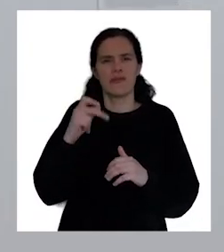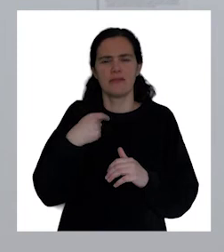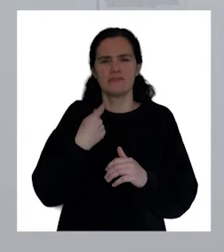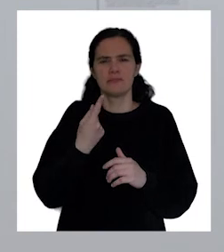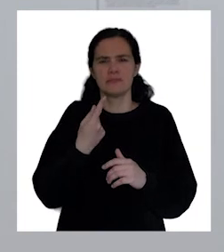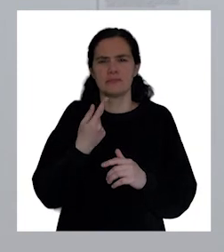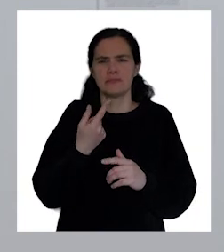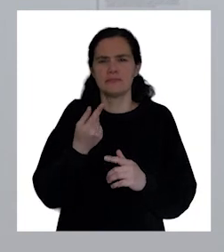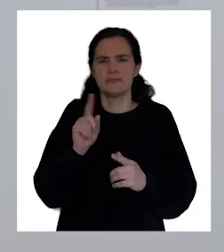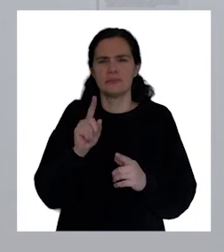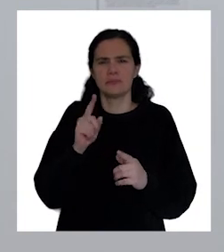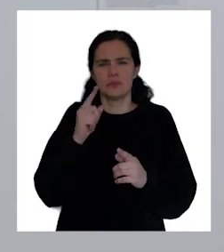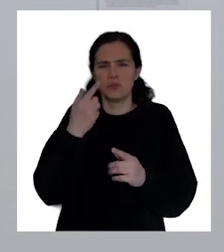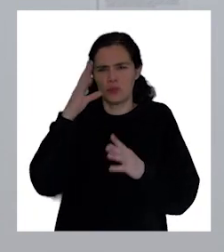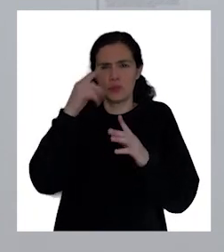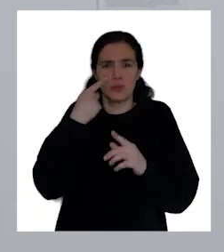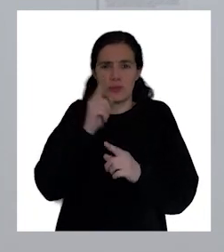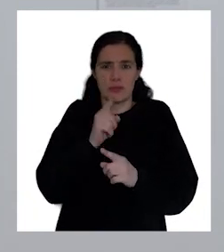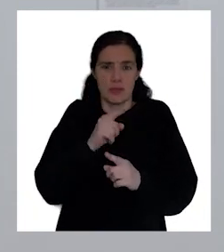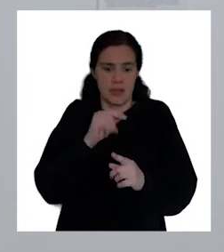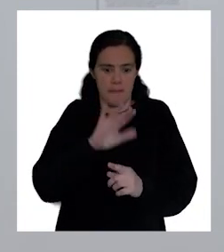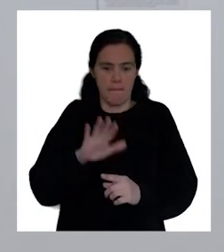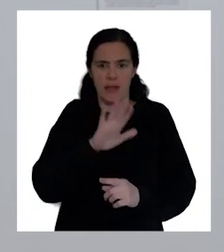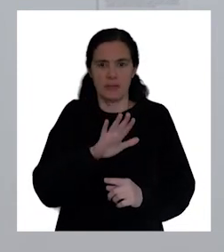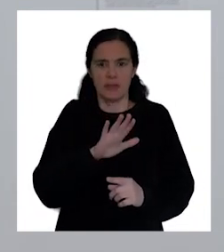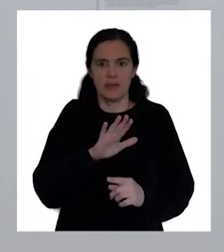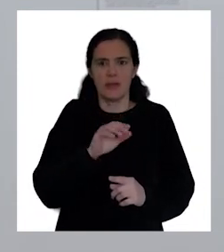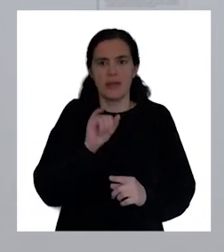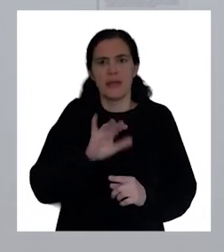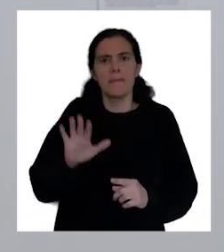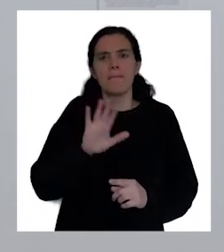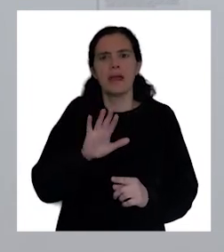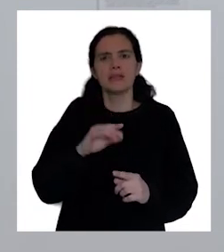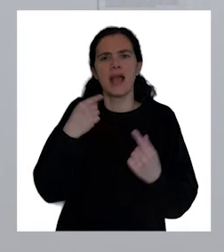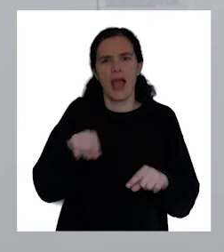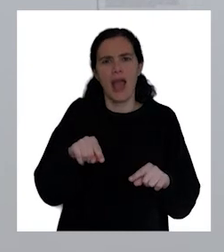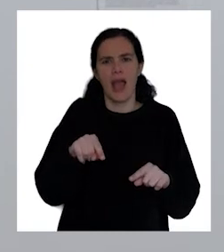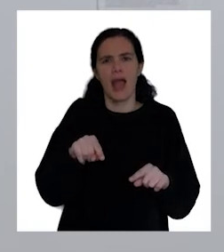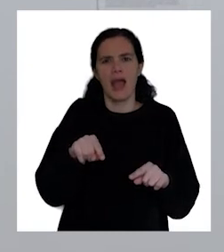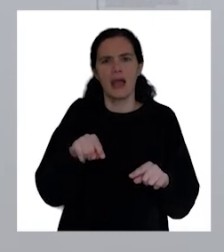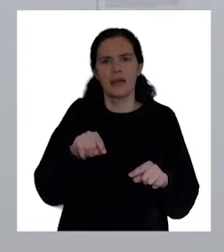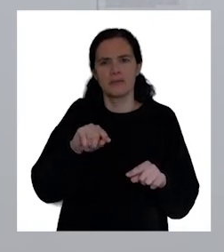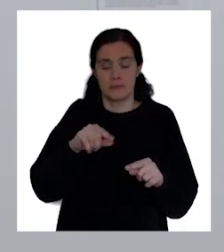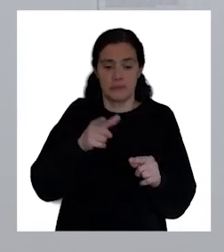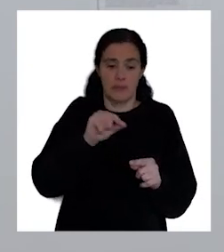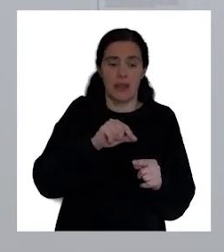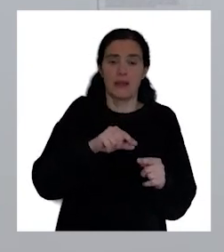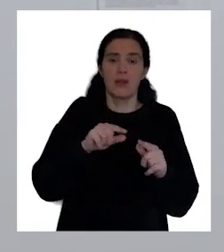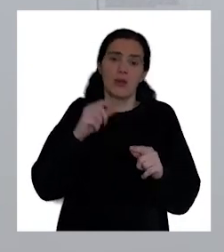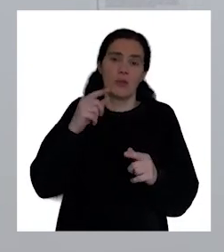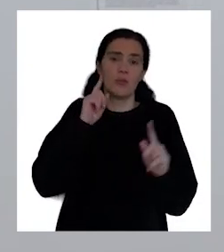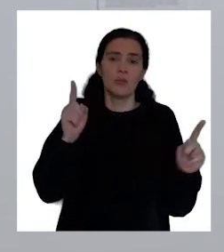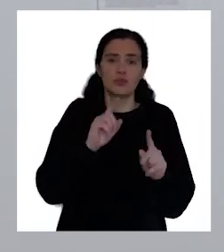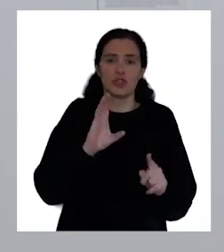Jafa cannot not know this image, and it's an image actually that appears in the coverage of